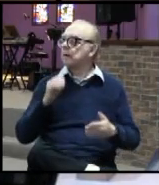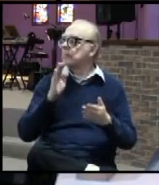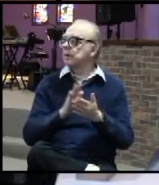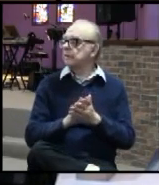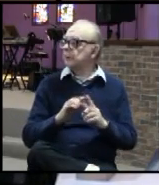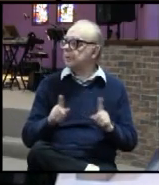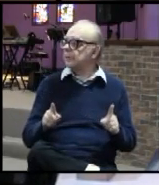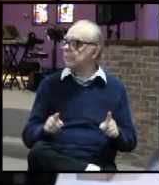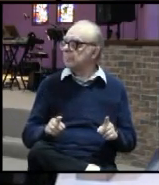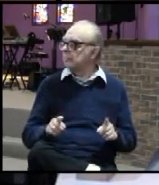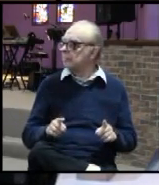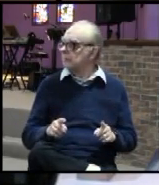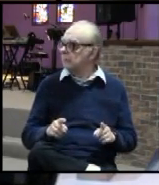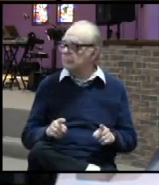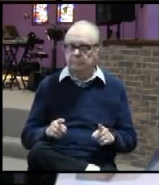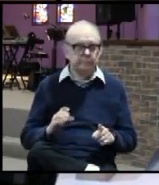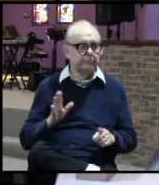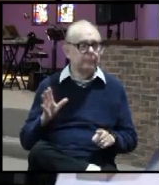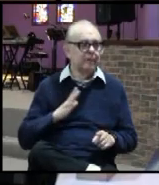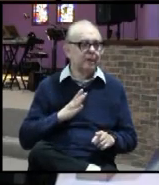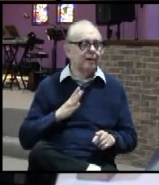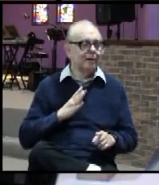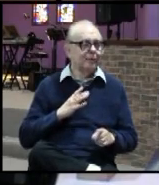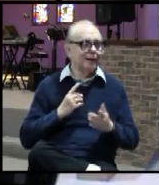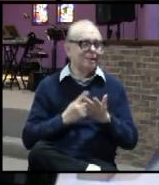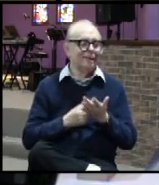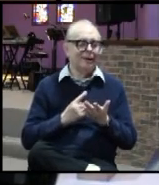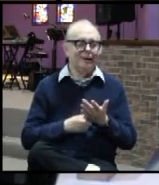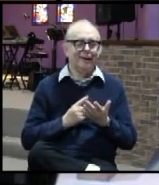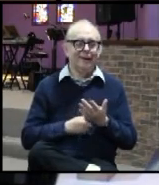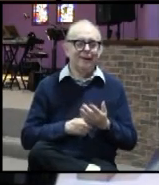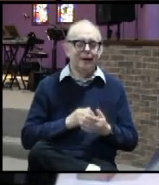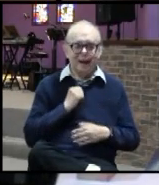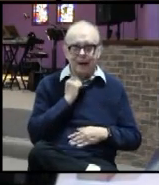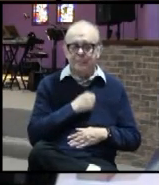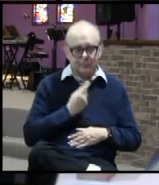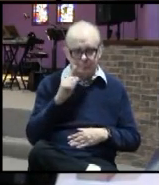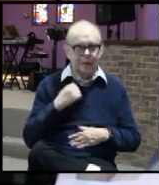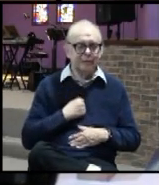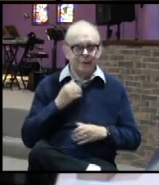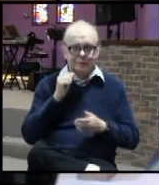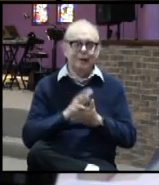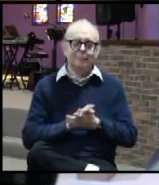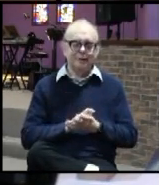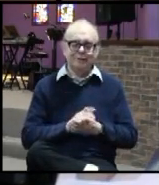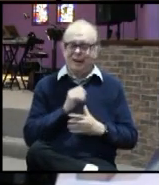different. That's okay, we can discuss them. I won't apologize for mine.